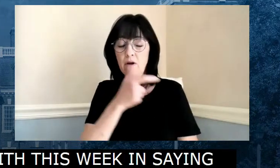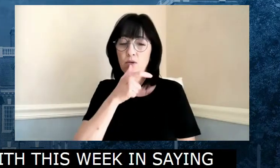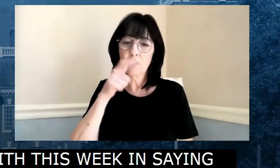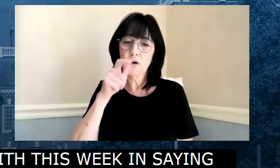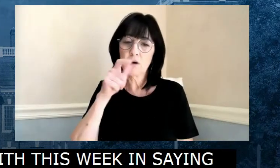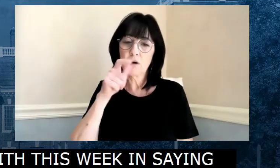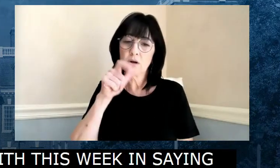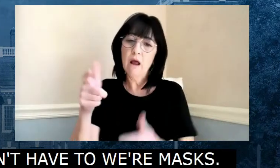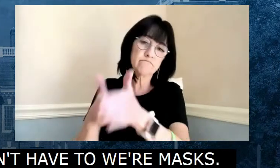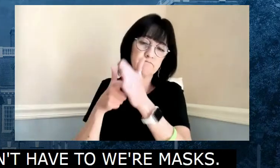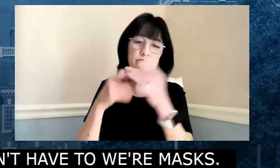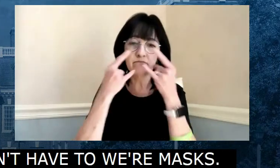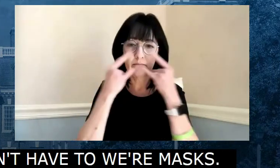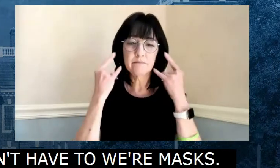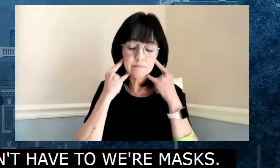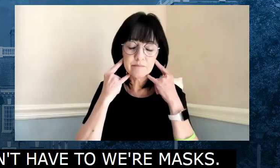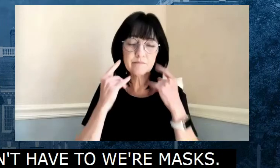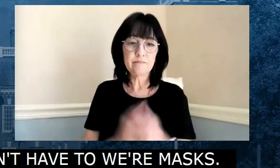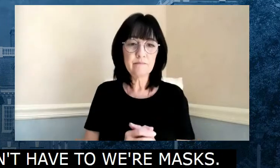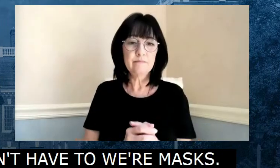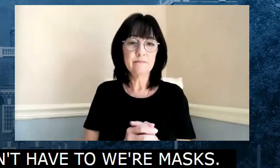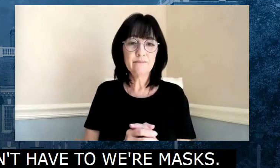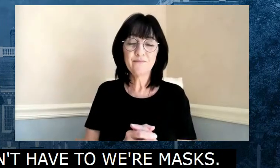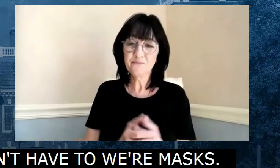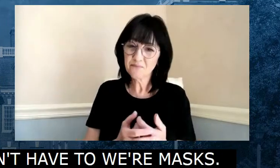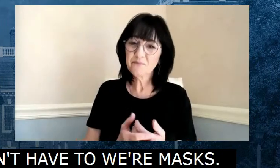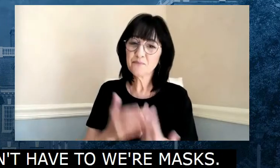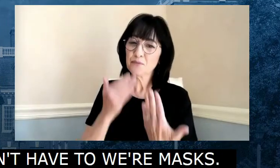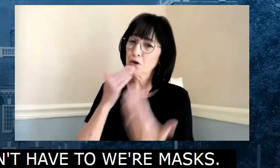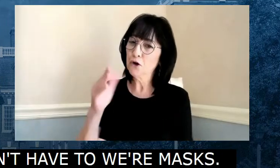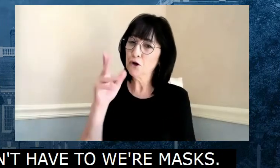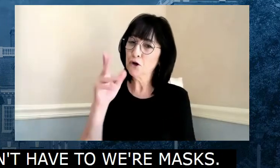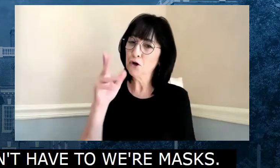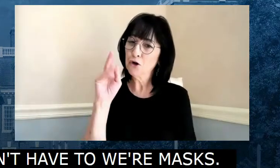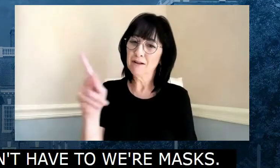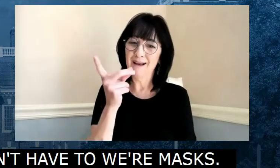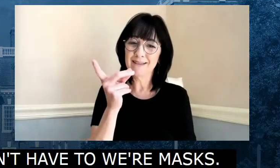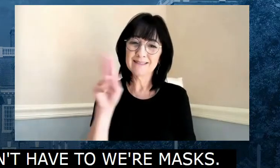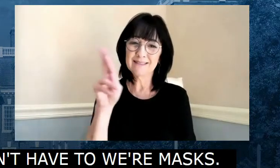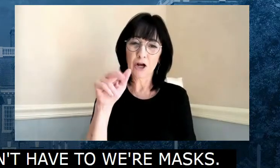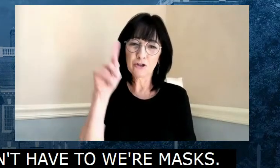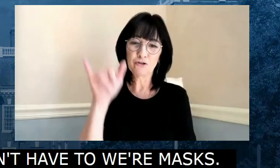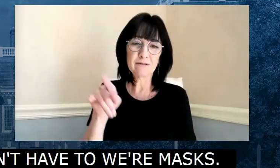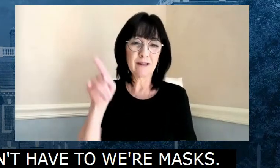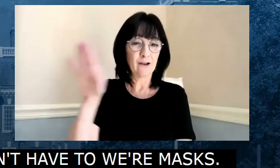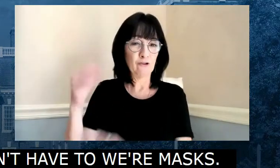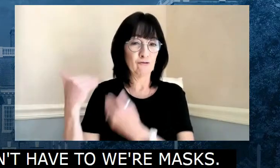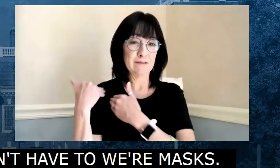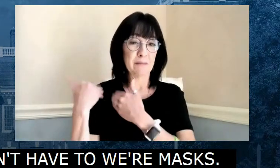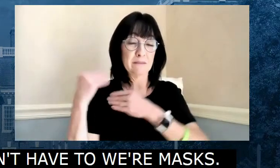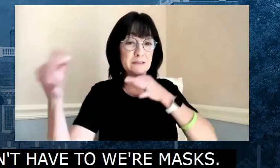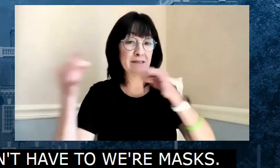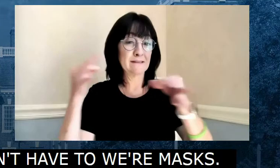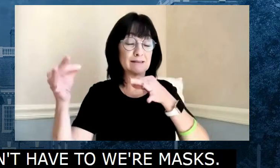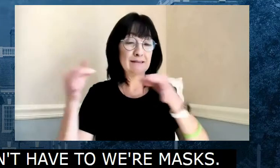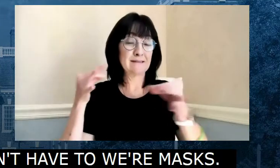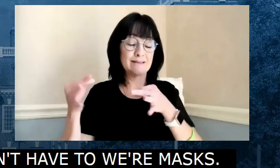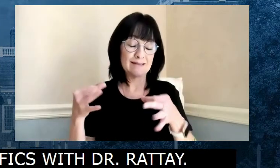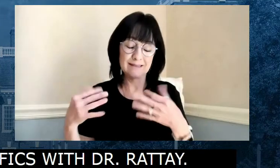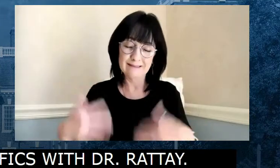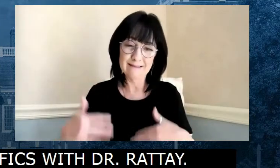Dr. Rattay. Good luck, Dr. Rattay, in explaining all that. There are many exceptions, by the way, which